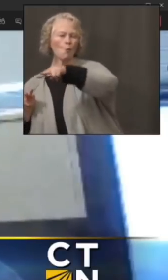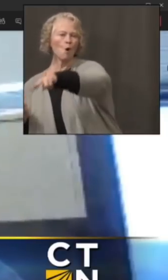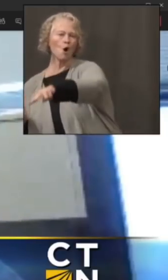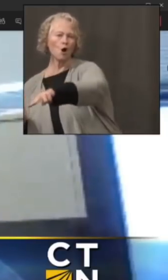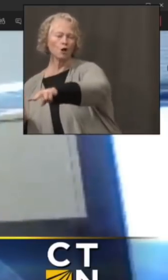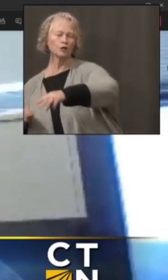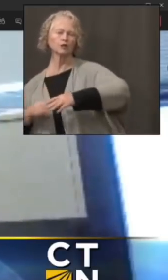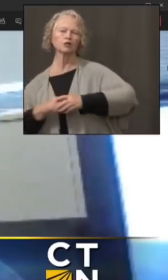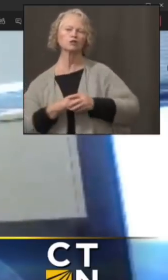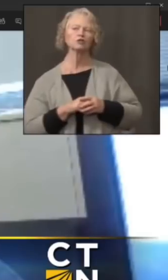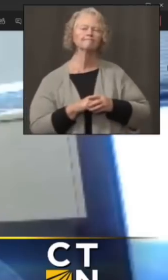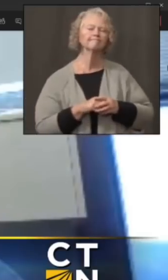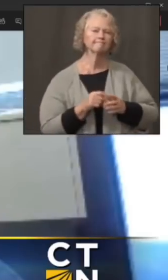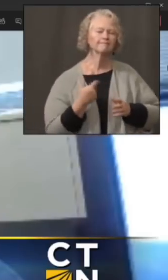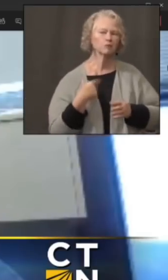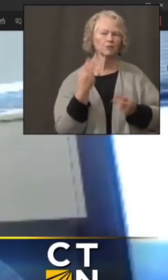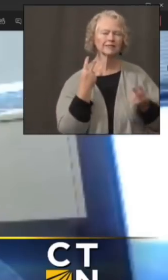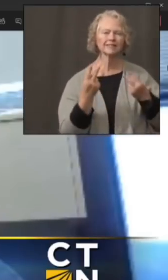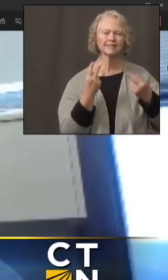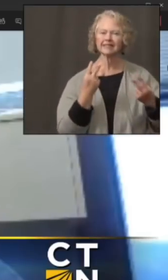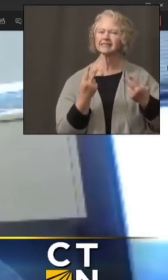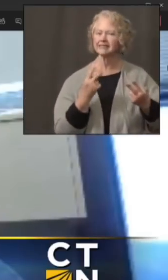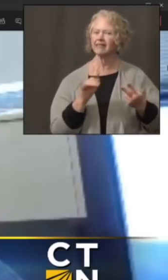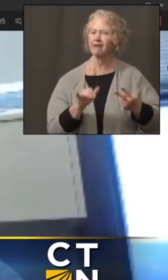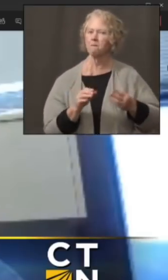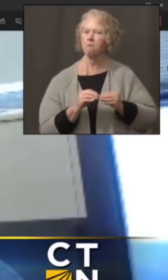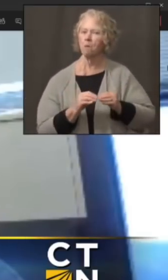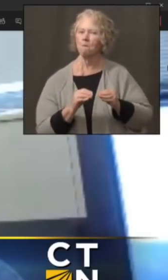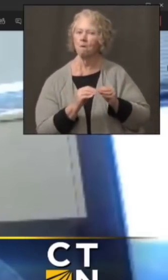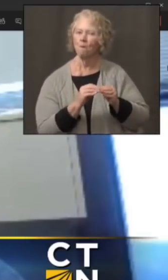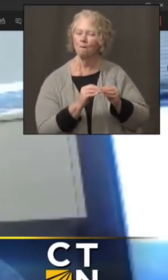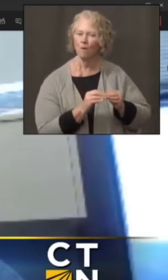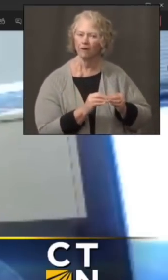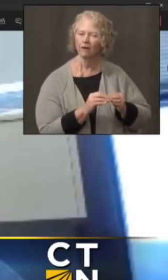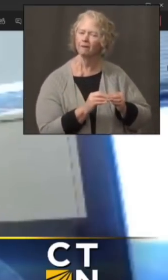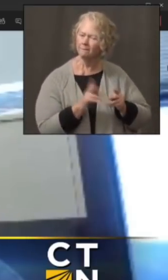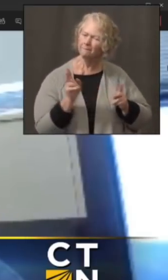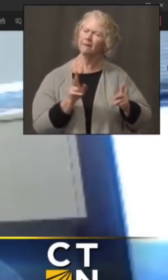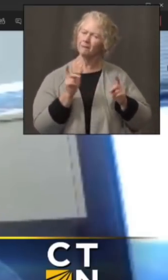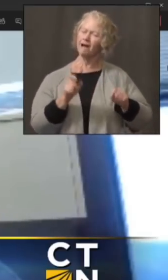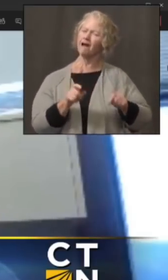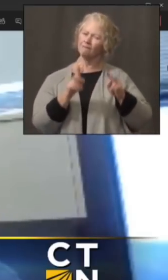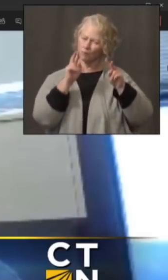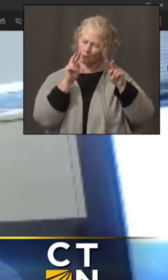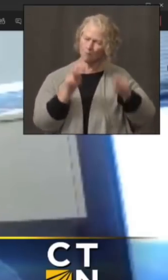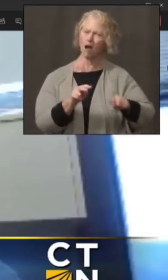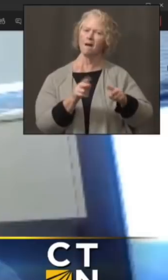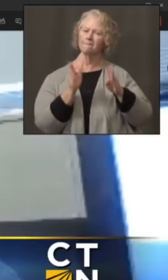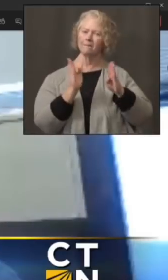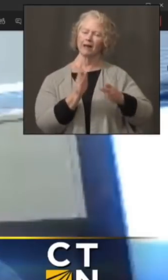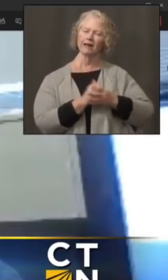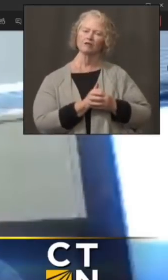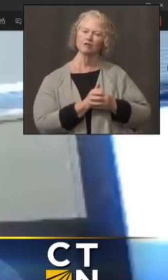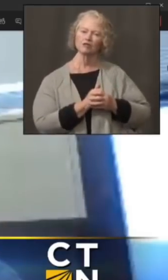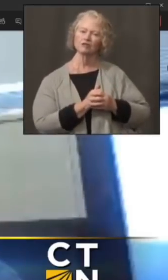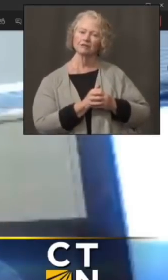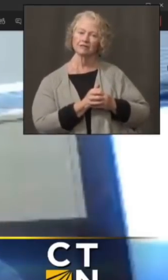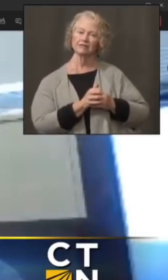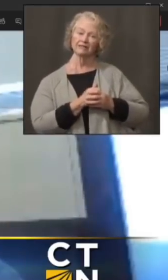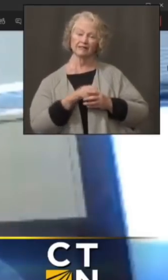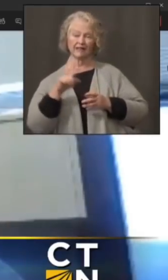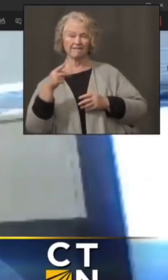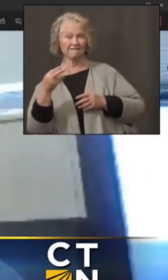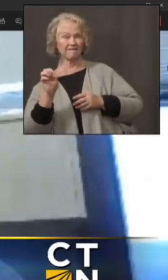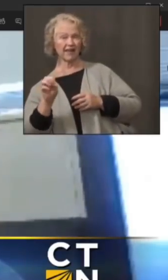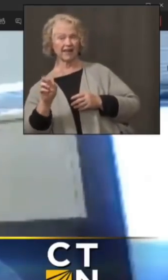that people are starting to see the data come through. Everyone needs to help pay attention here, and that's what we're trying to. It's a message going from Phase